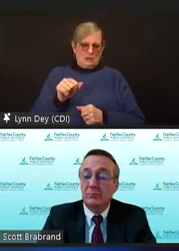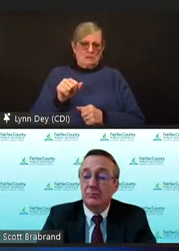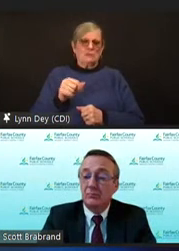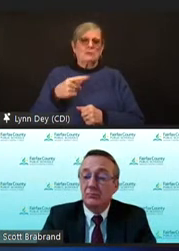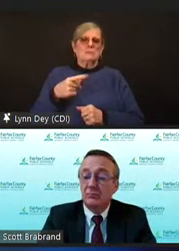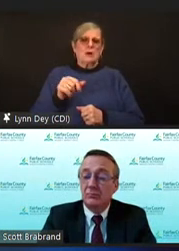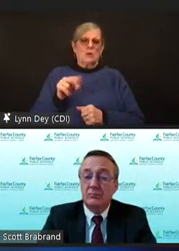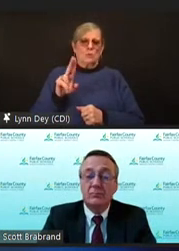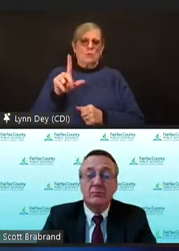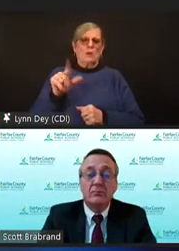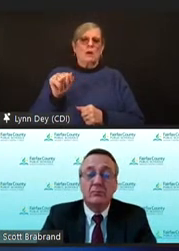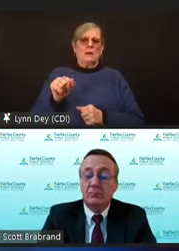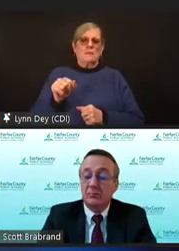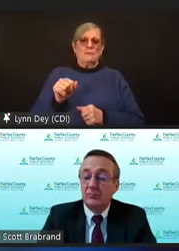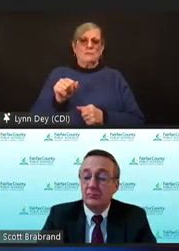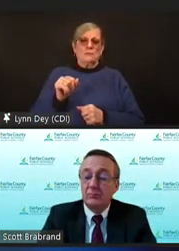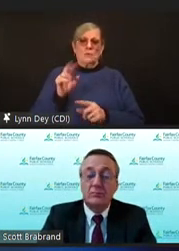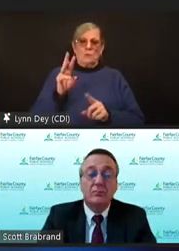William?